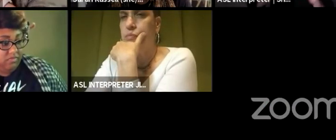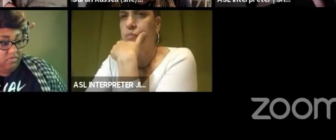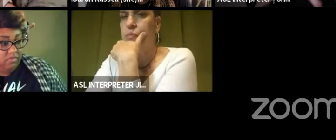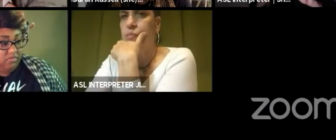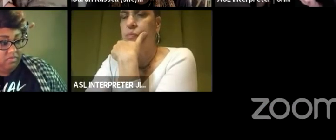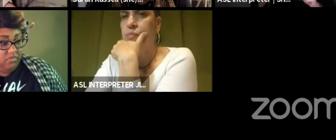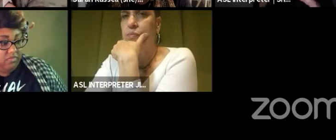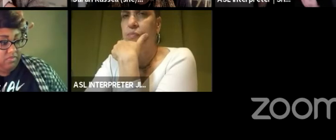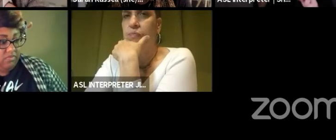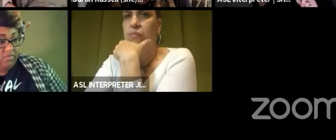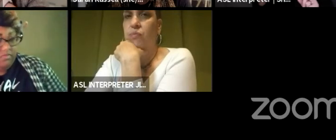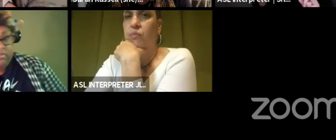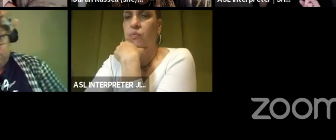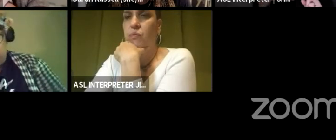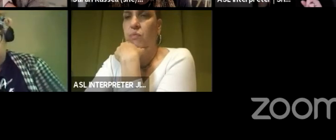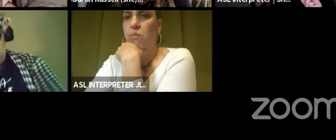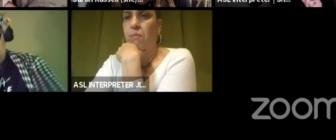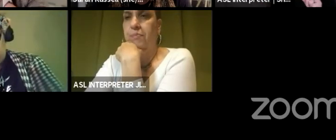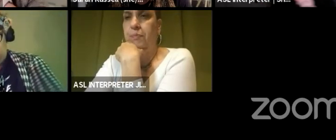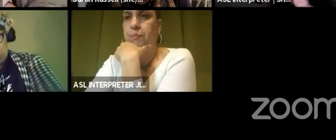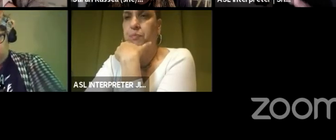very lucky that the rep was willing to